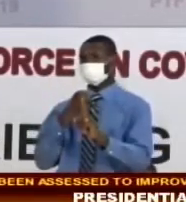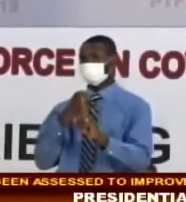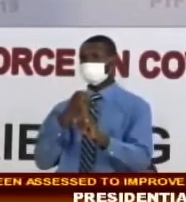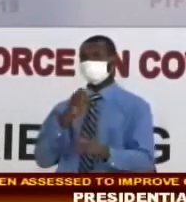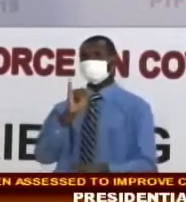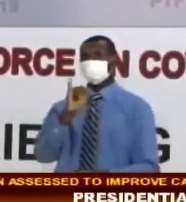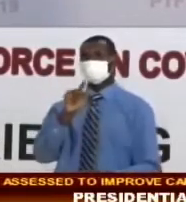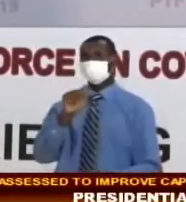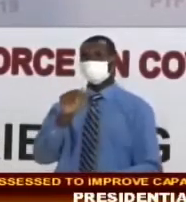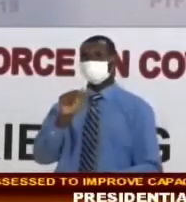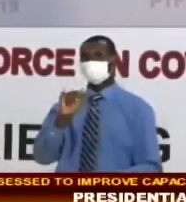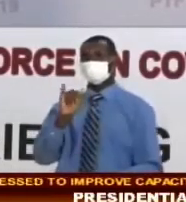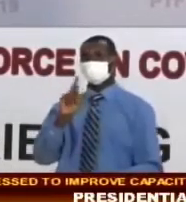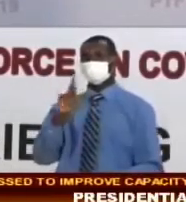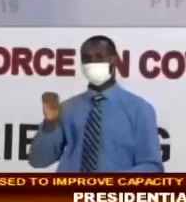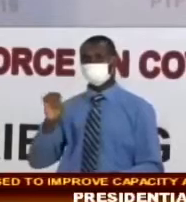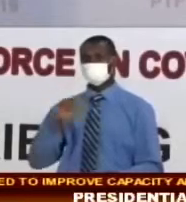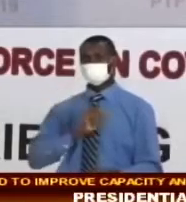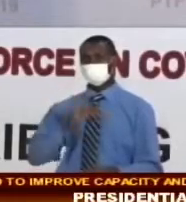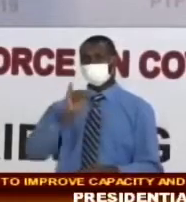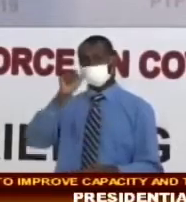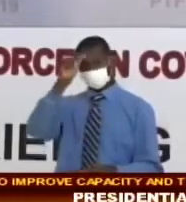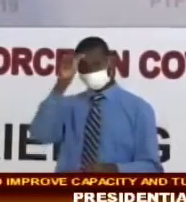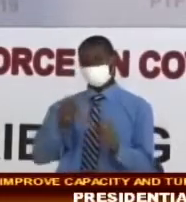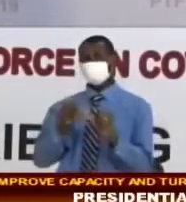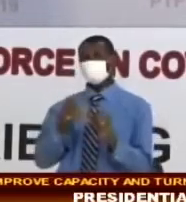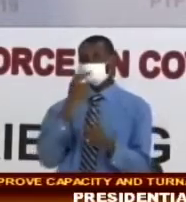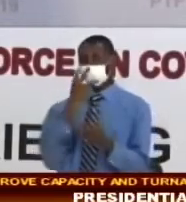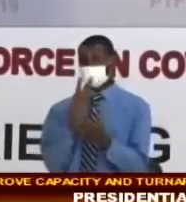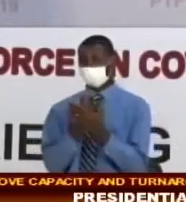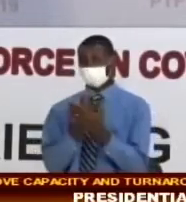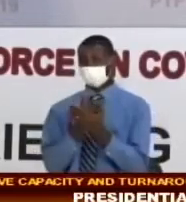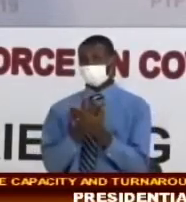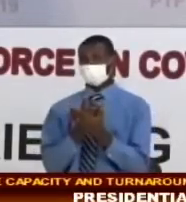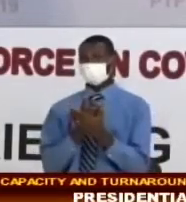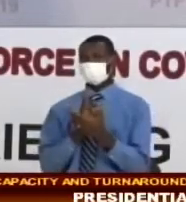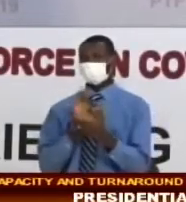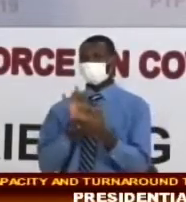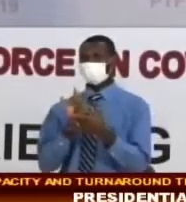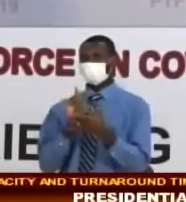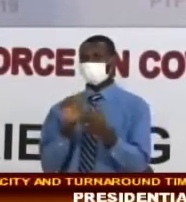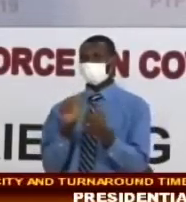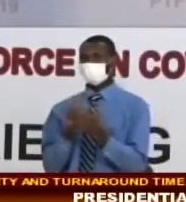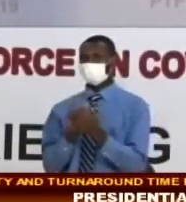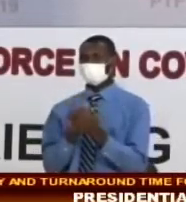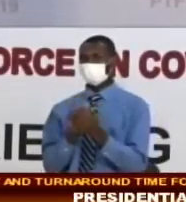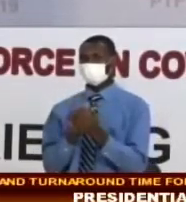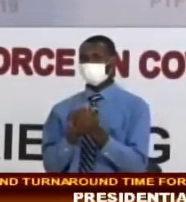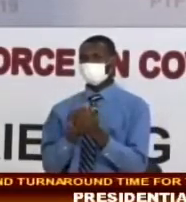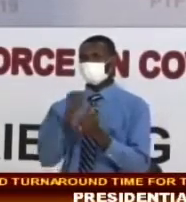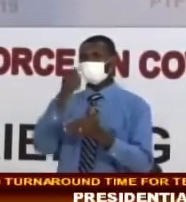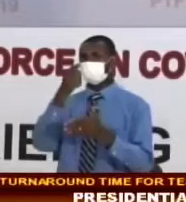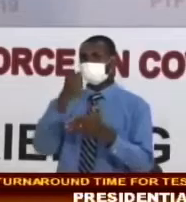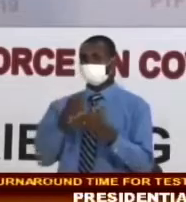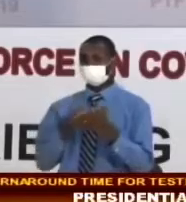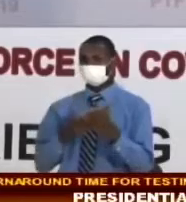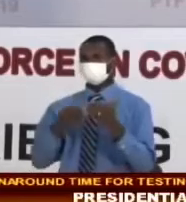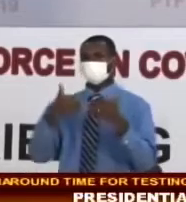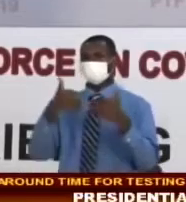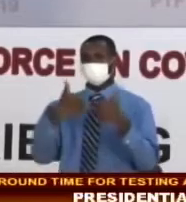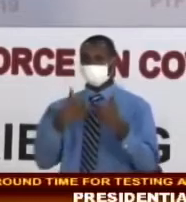Etire, if I remember very well, it has to do with what has been